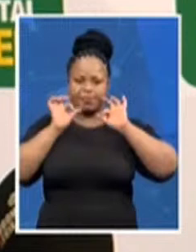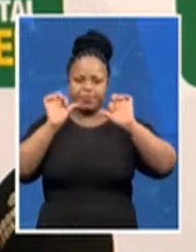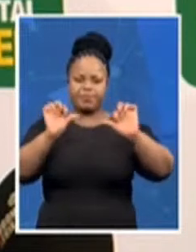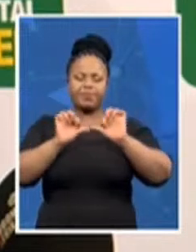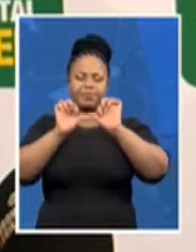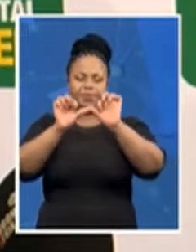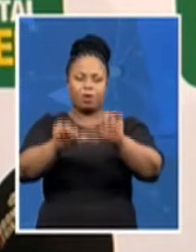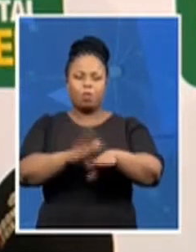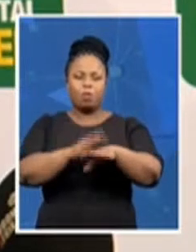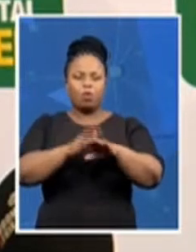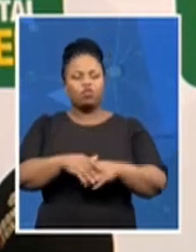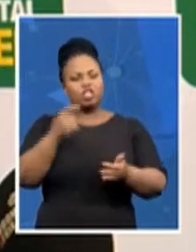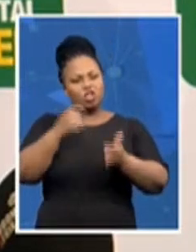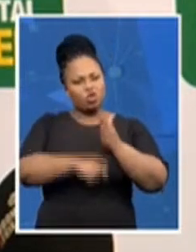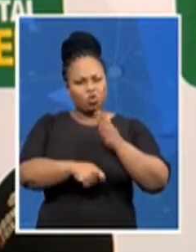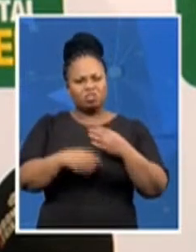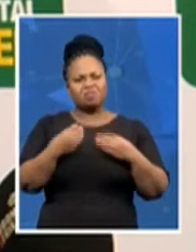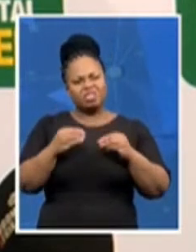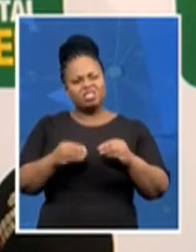overall economic